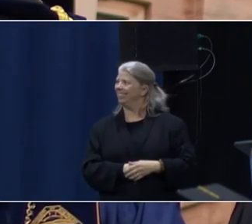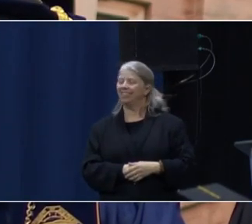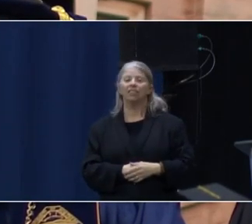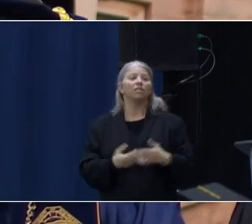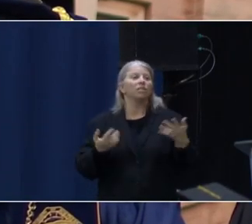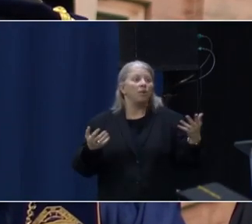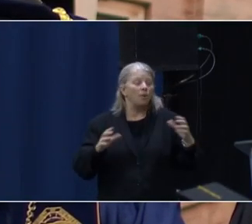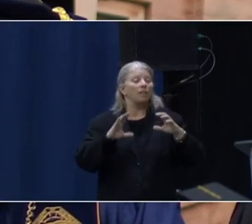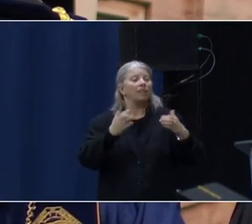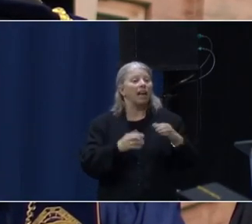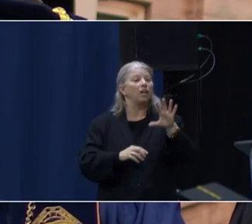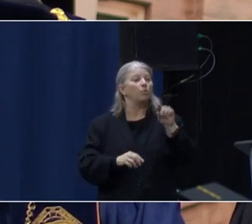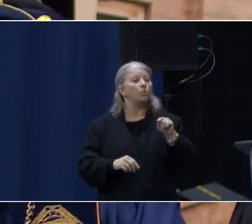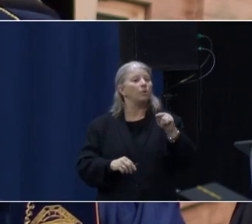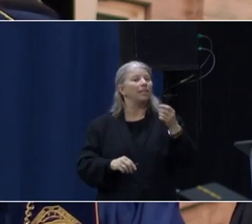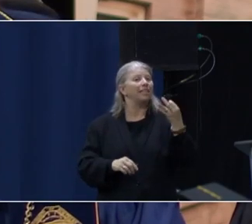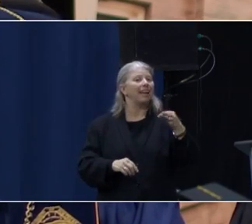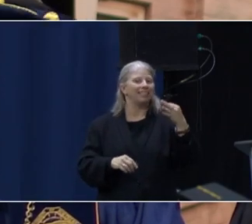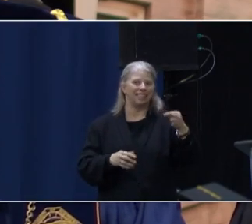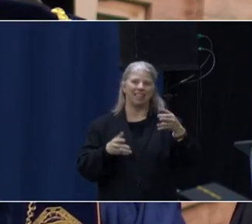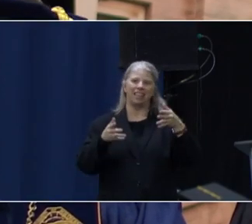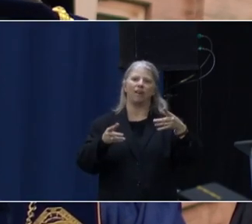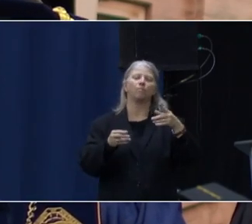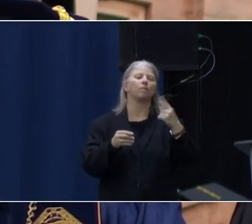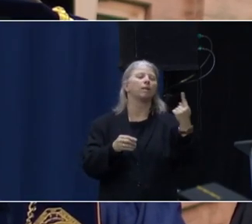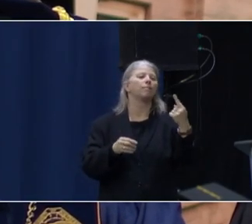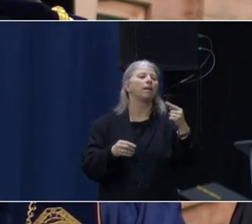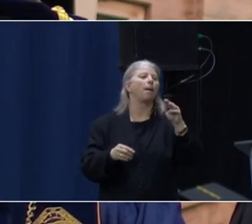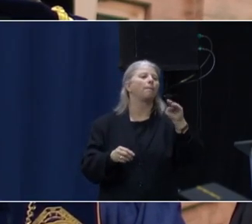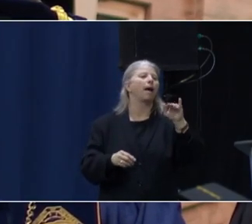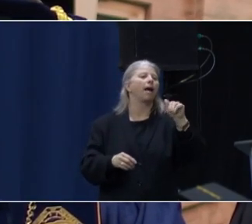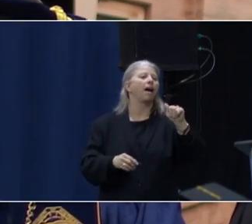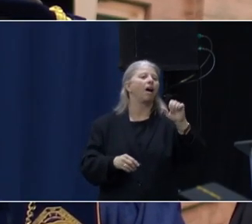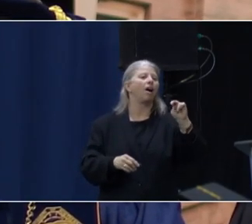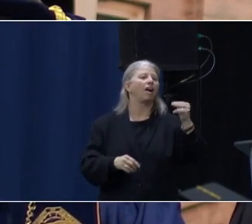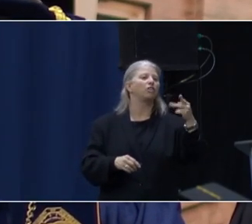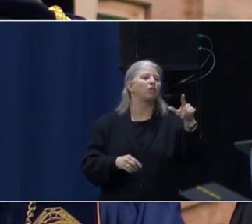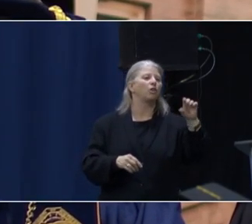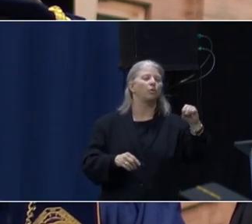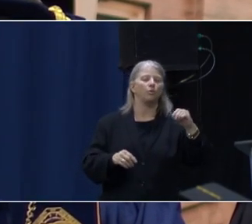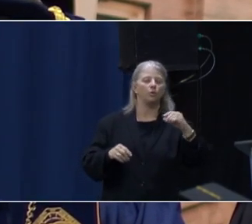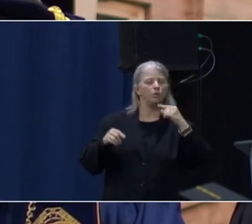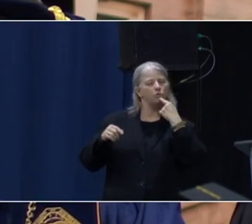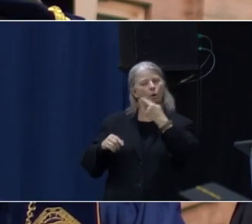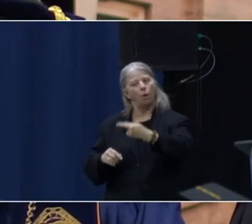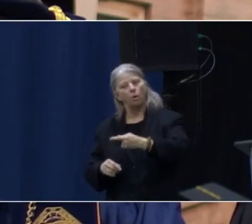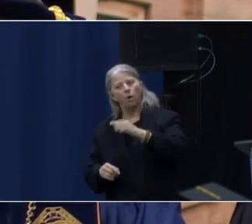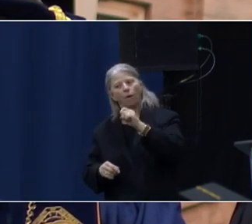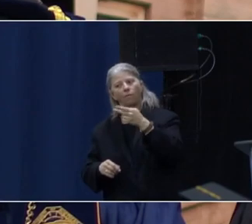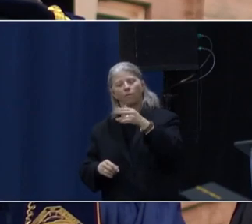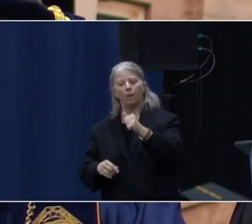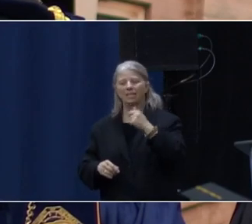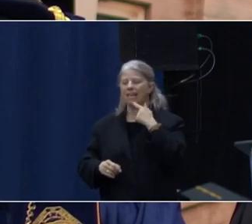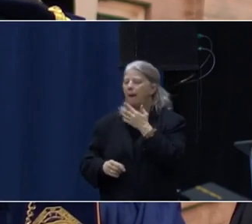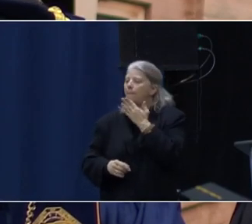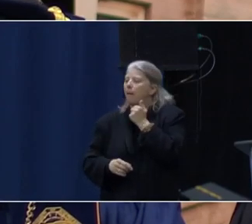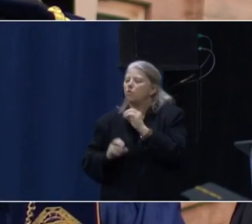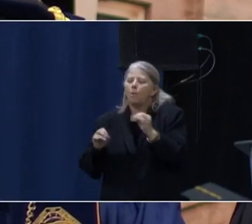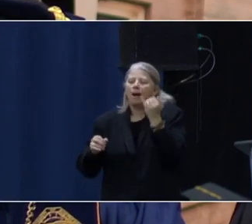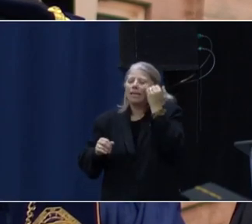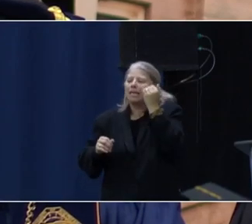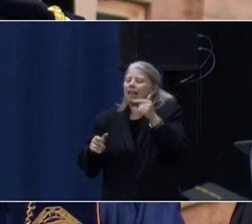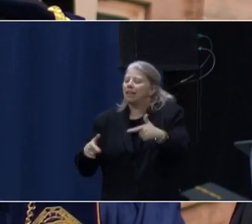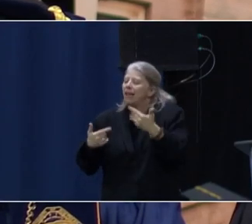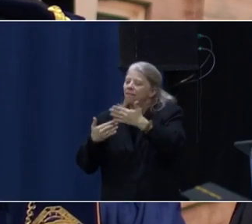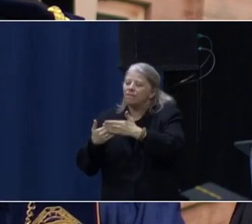So, class of 2019, I will leave you all with something Maya Angelou told Oprah while teaching her to make biscuits. Baby, you have no idea what your